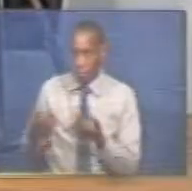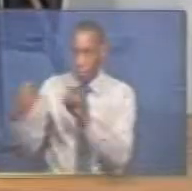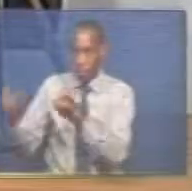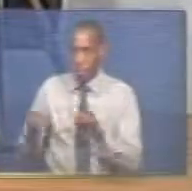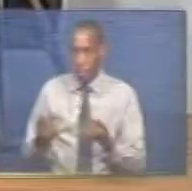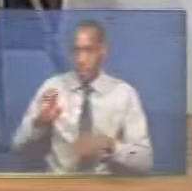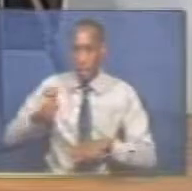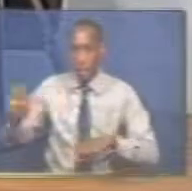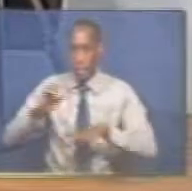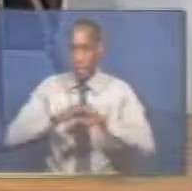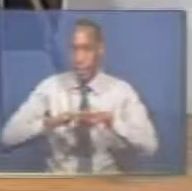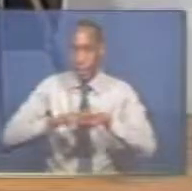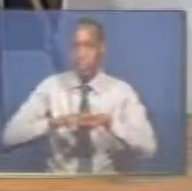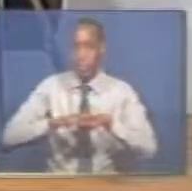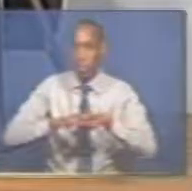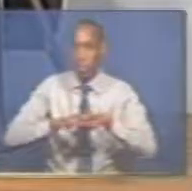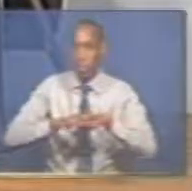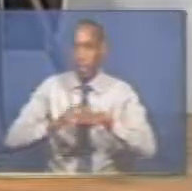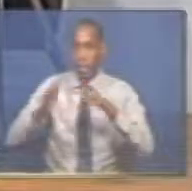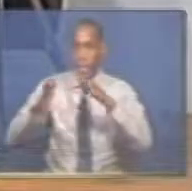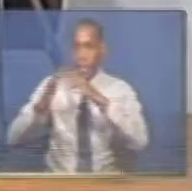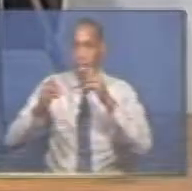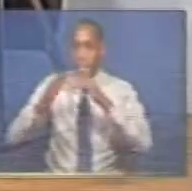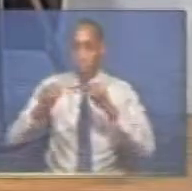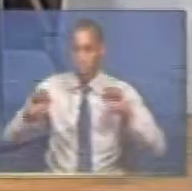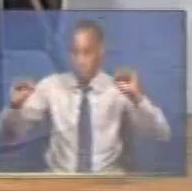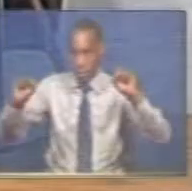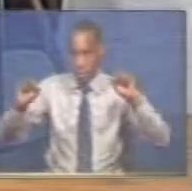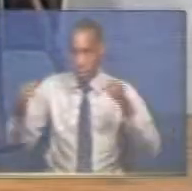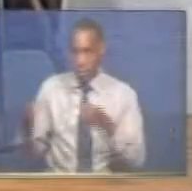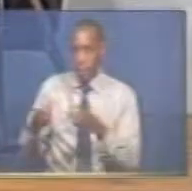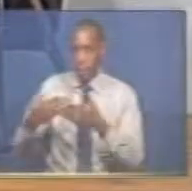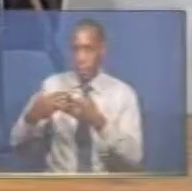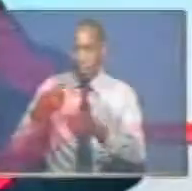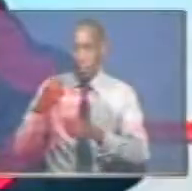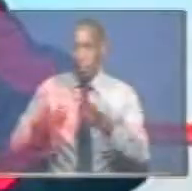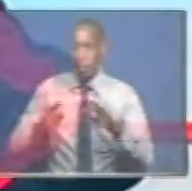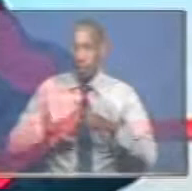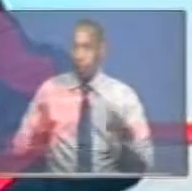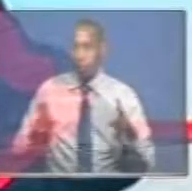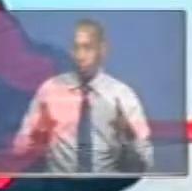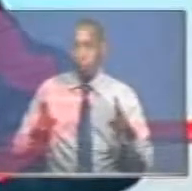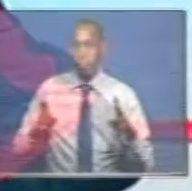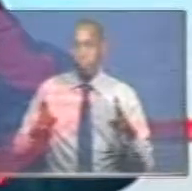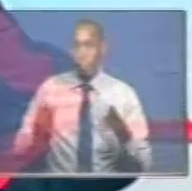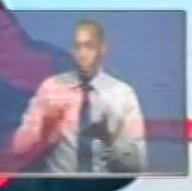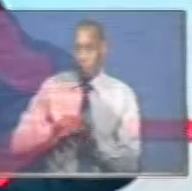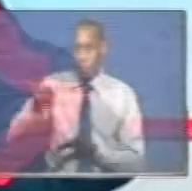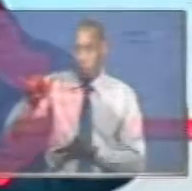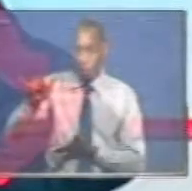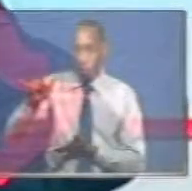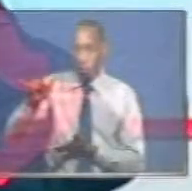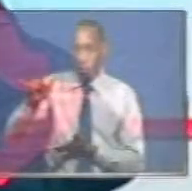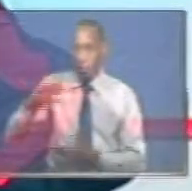East Africa, East Africa Arsenal fan base. Last year, we began Last year, we went to